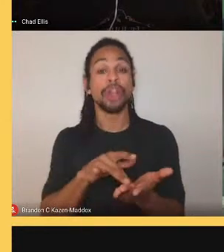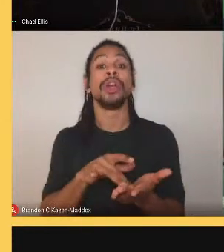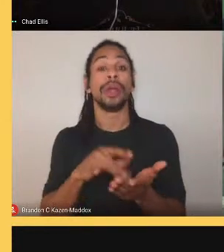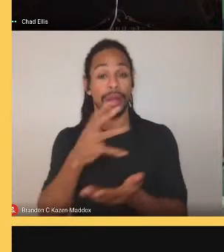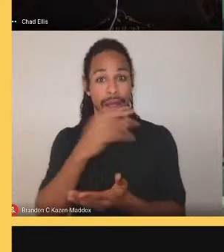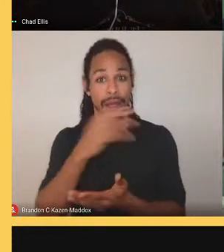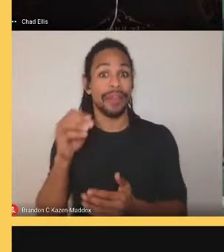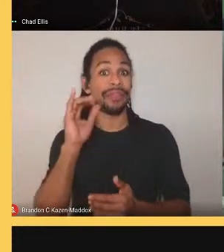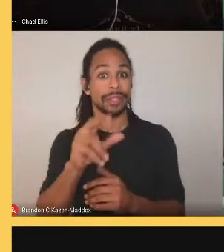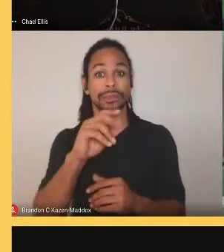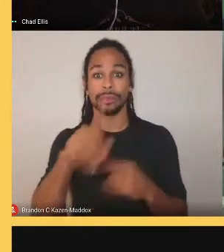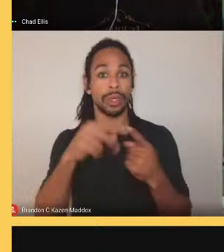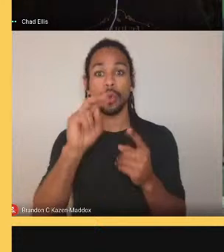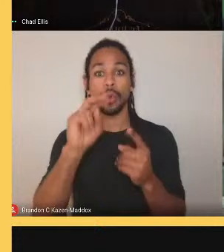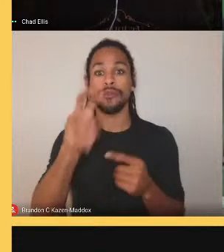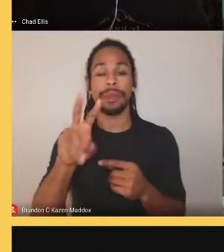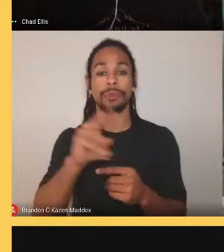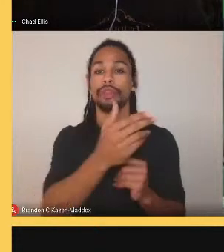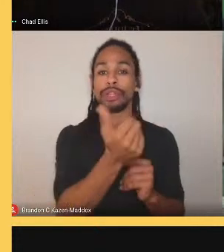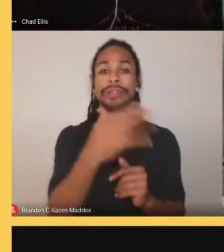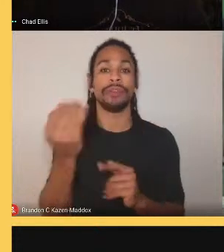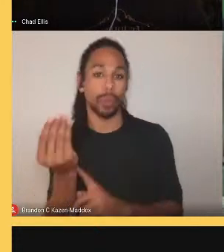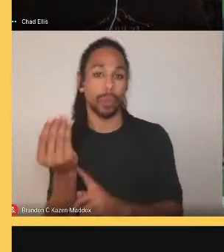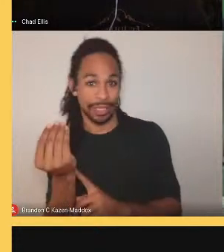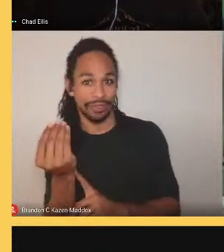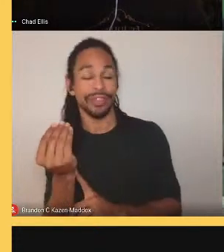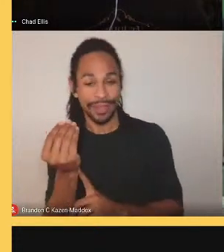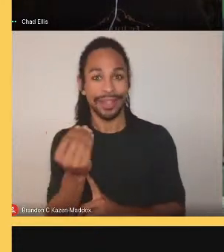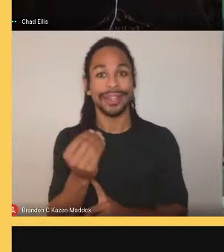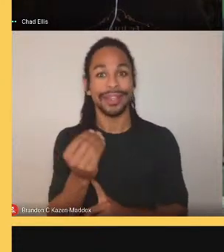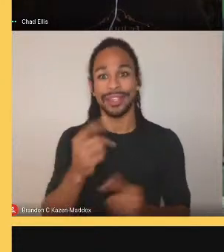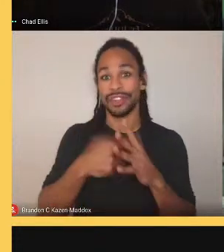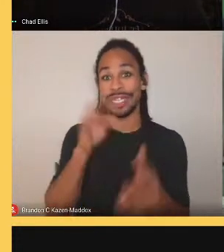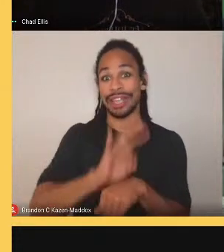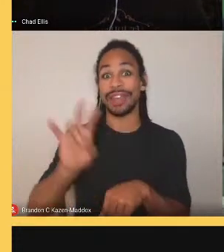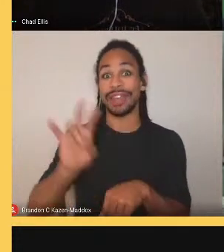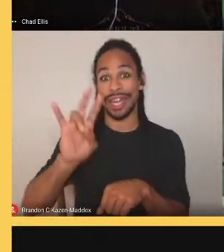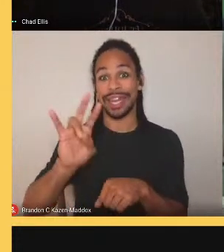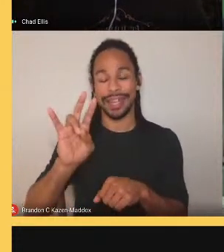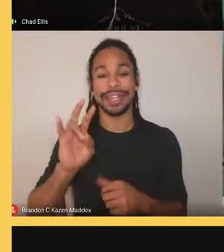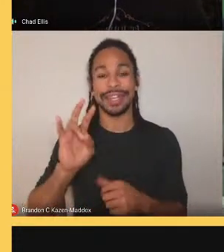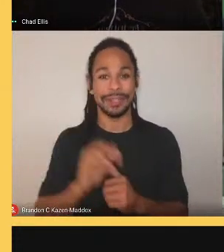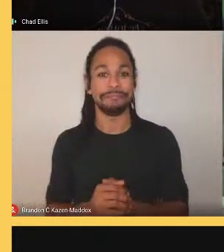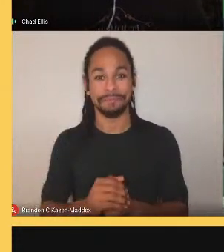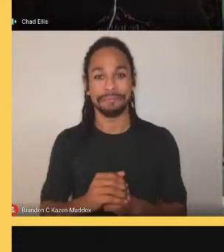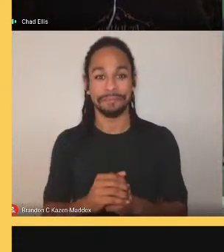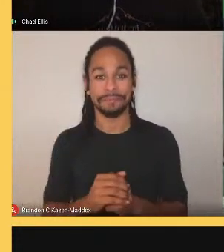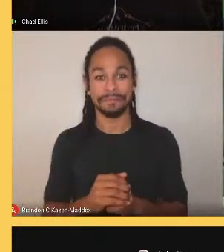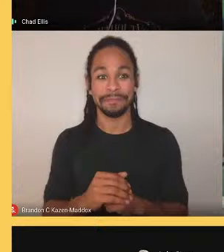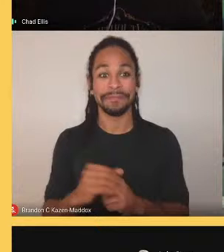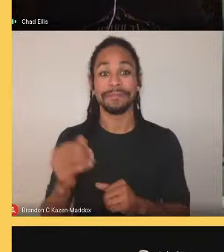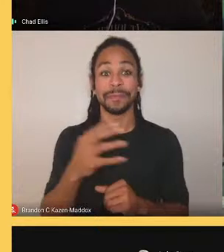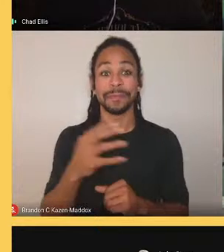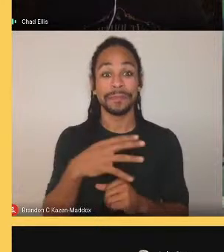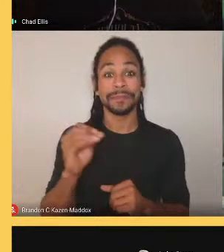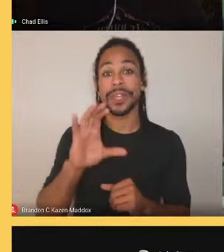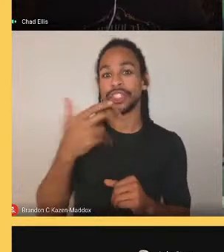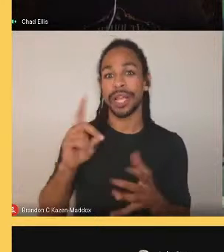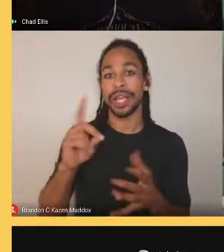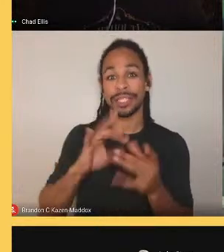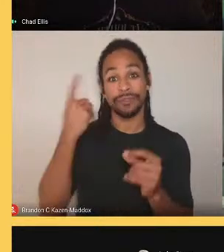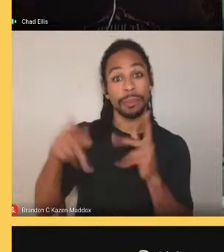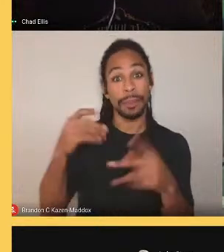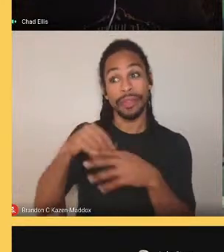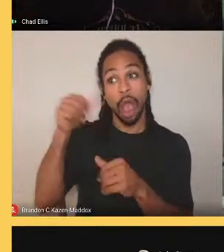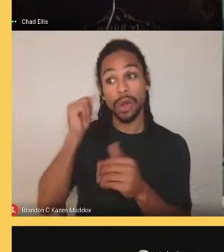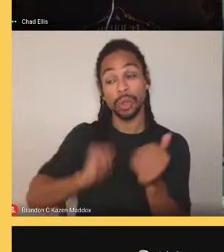14th, starting at 7 p.m. And you have, for people who are in the audio drama PodTales world, your cast for that is just,